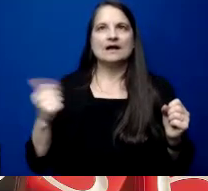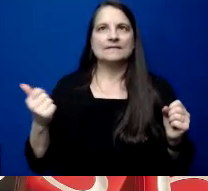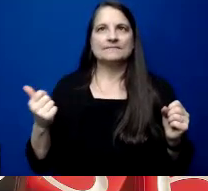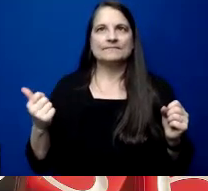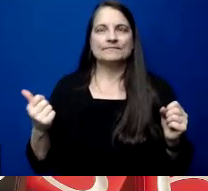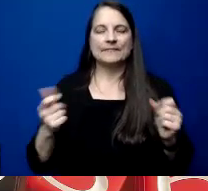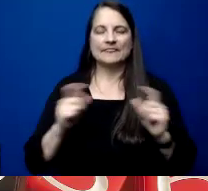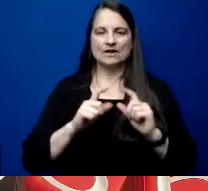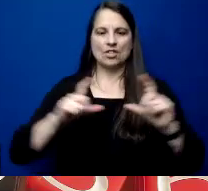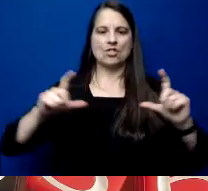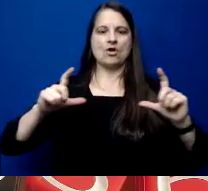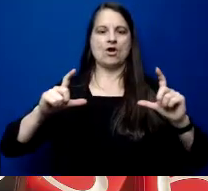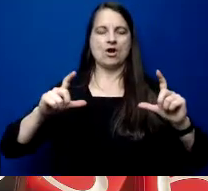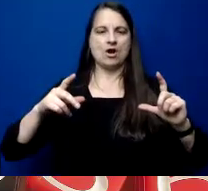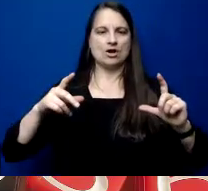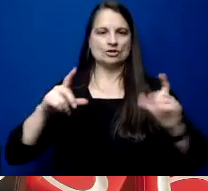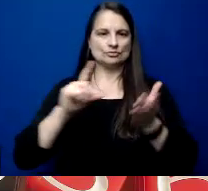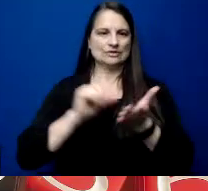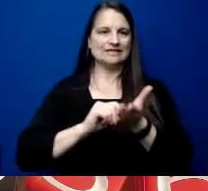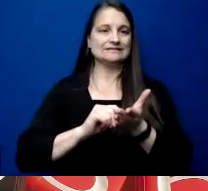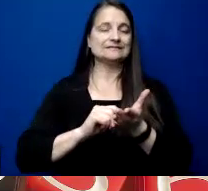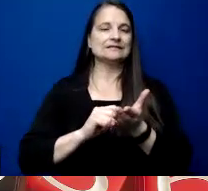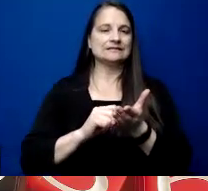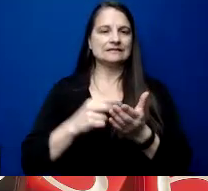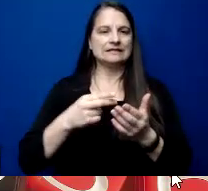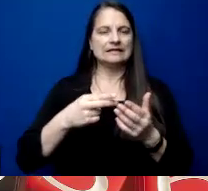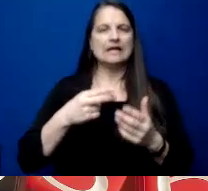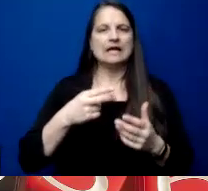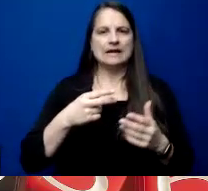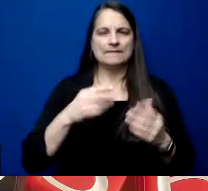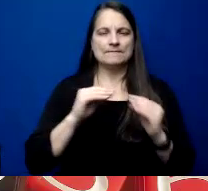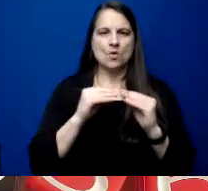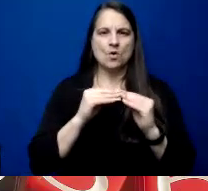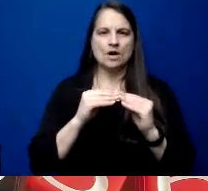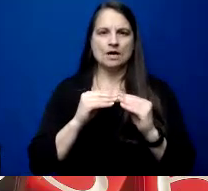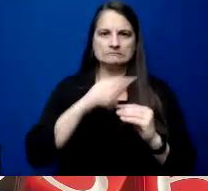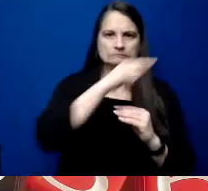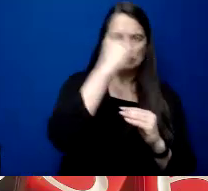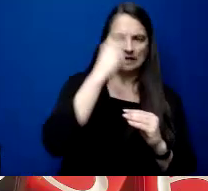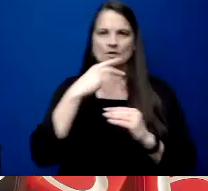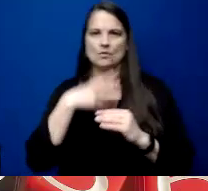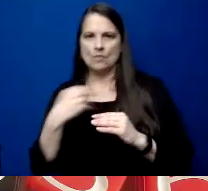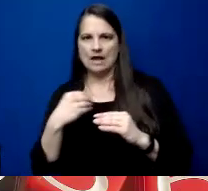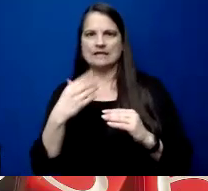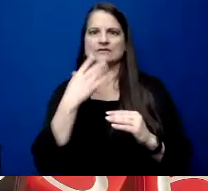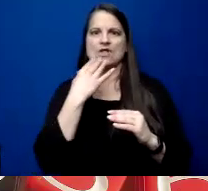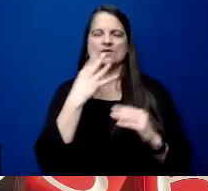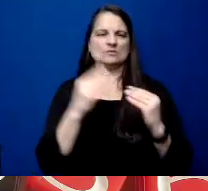large print and high contrast dice. There's also braille dice